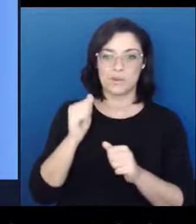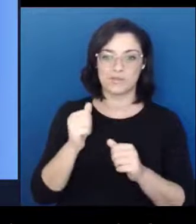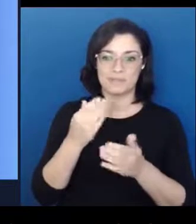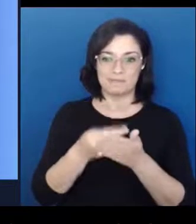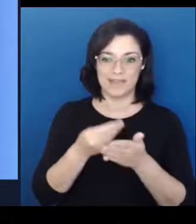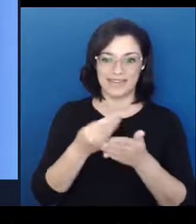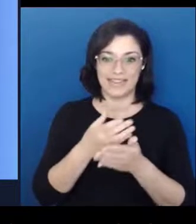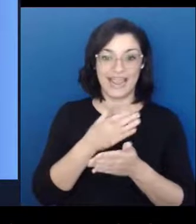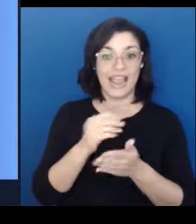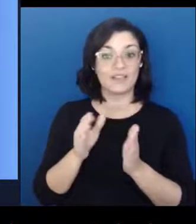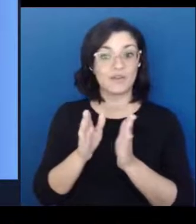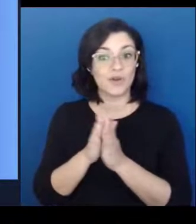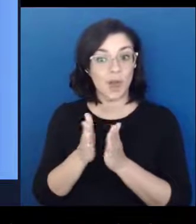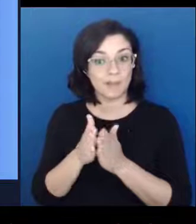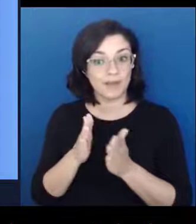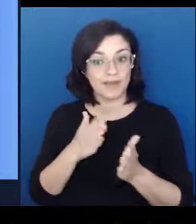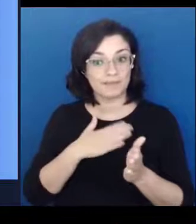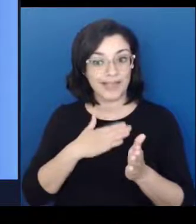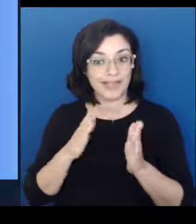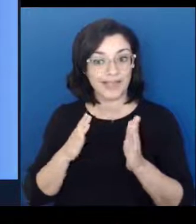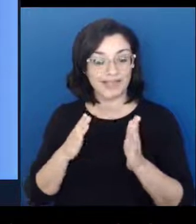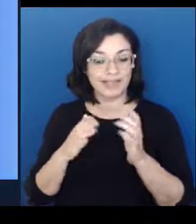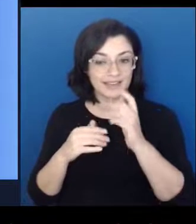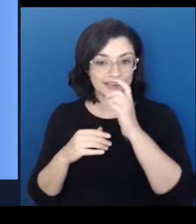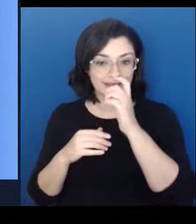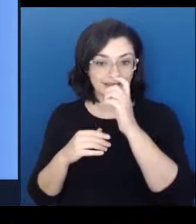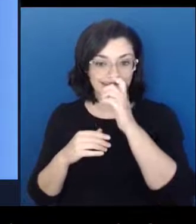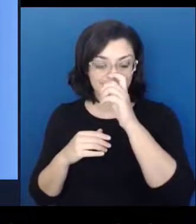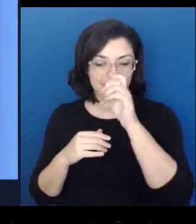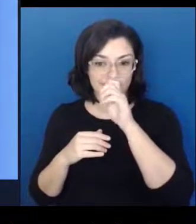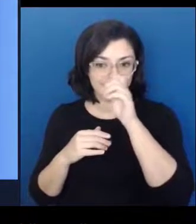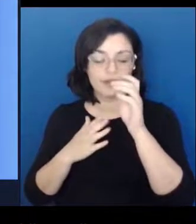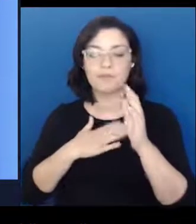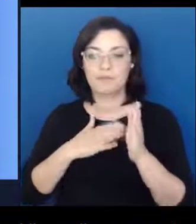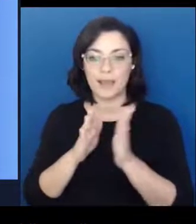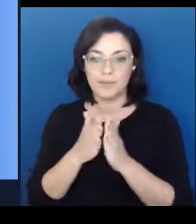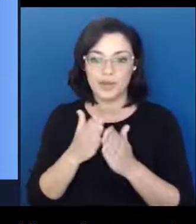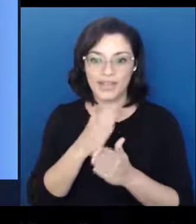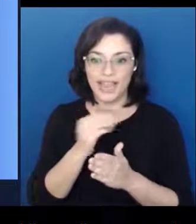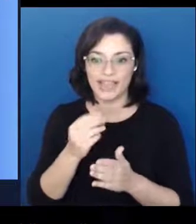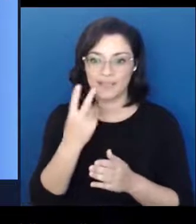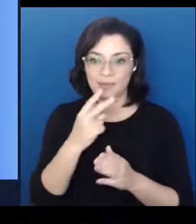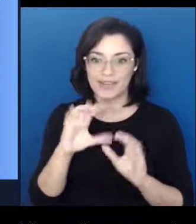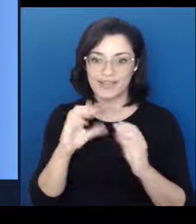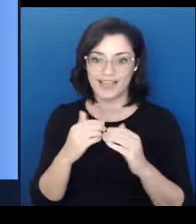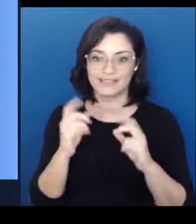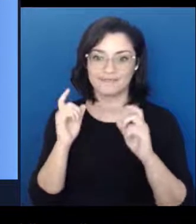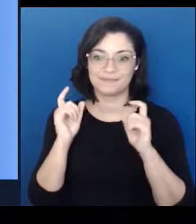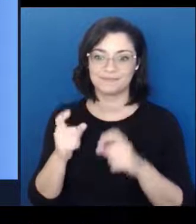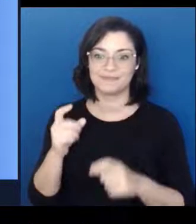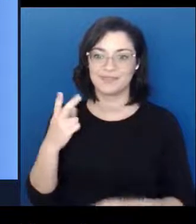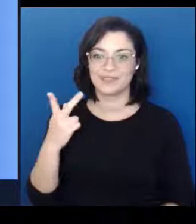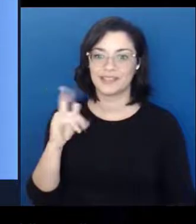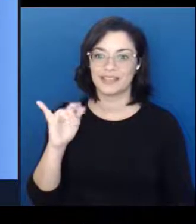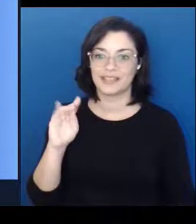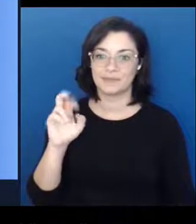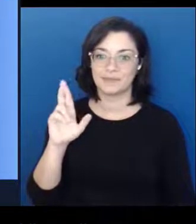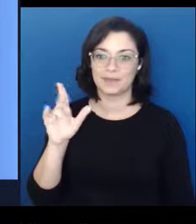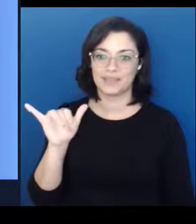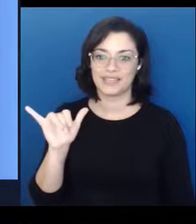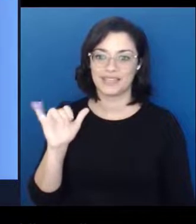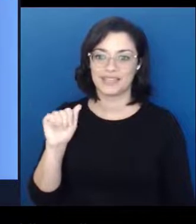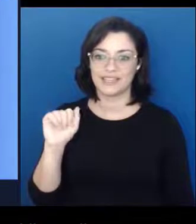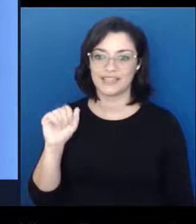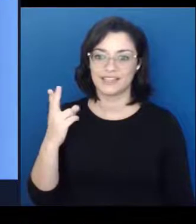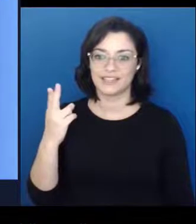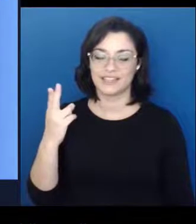Concept class goes to Kimberly Shea for the most social media posts using hashtag moving